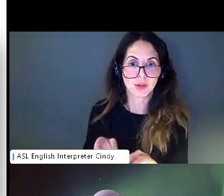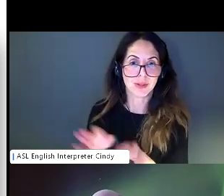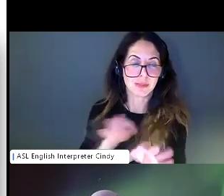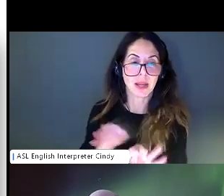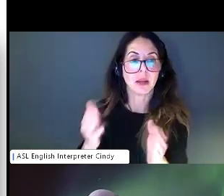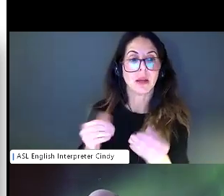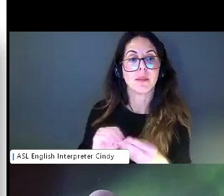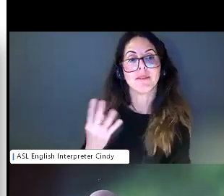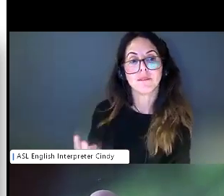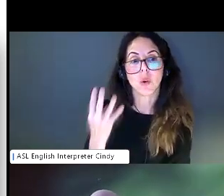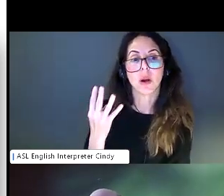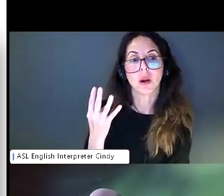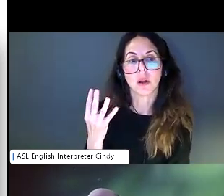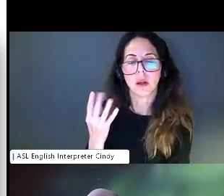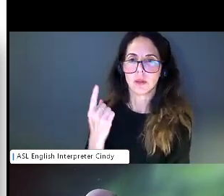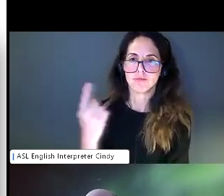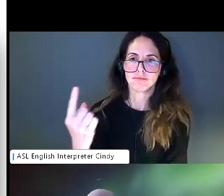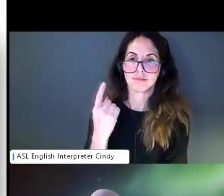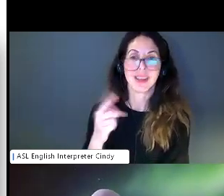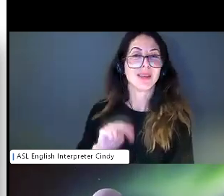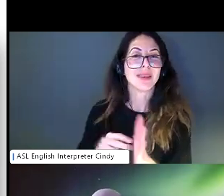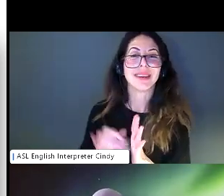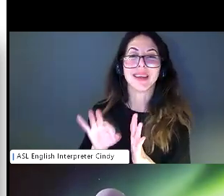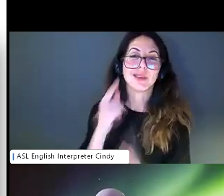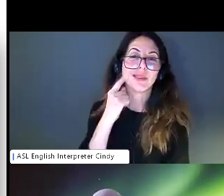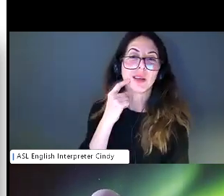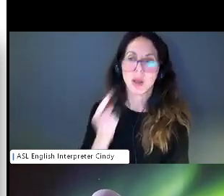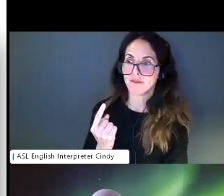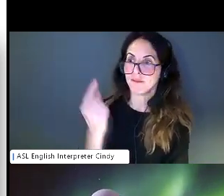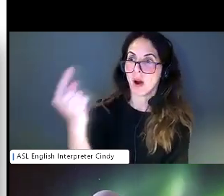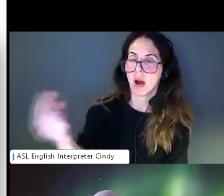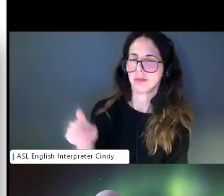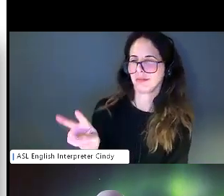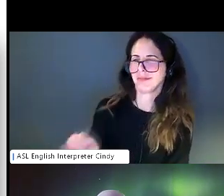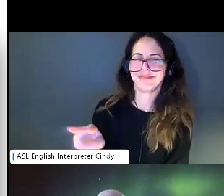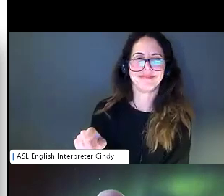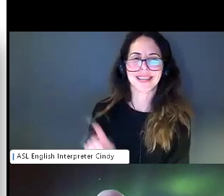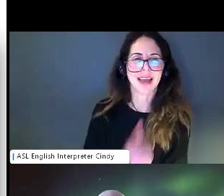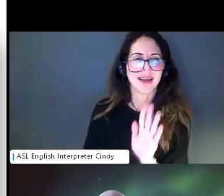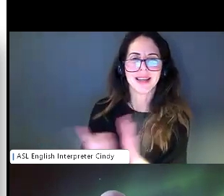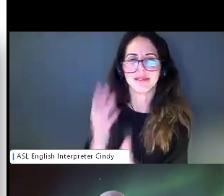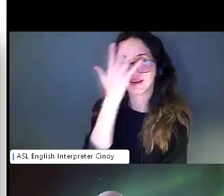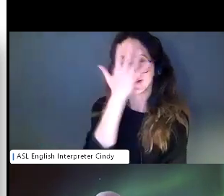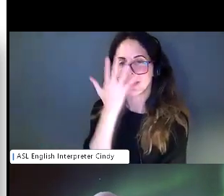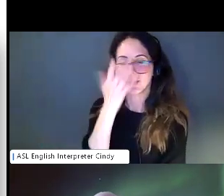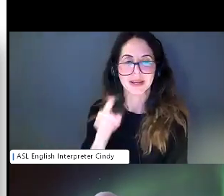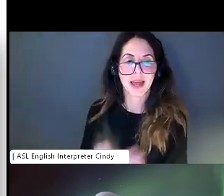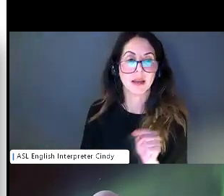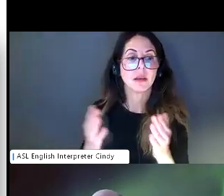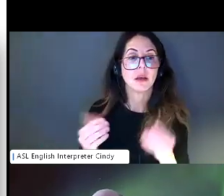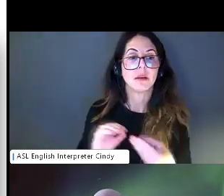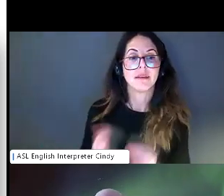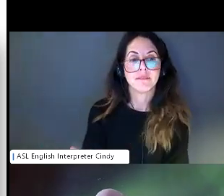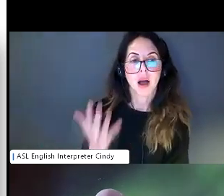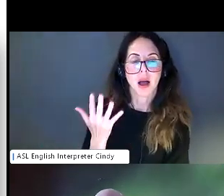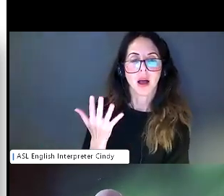threshold, that is when the suspect is farther away, they have more difficulty identifying things like facial features. And misinformation